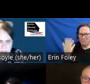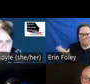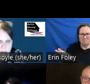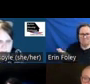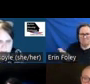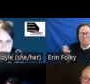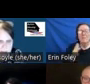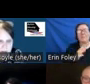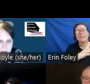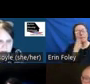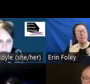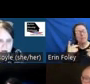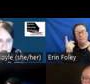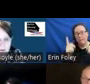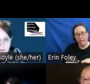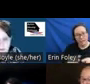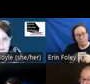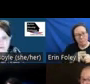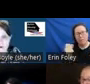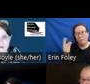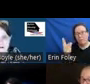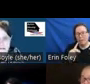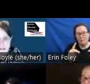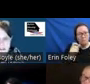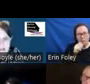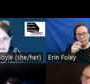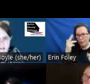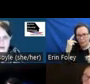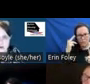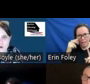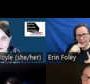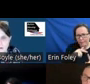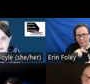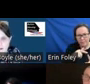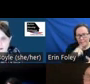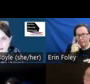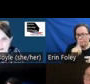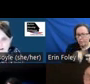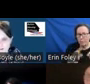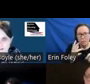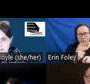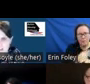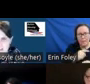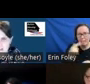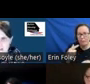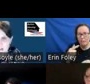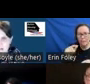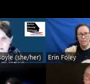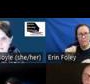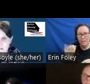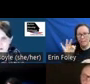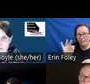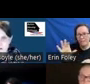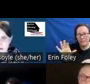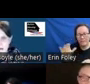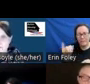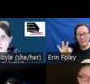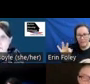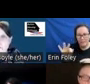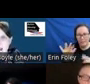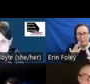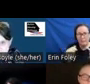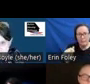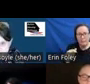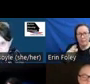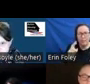was a lot of people didn't realize that you couldn't get GAFC if you had a